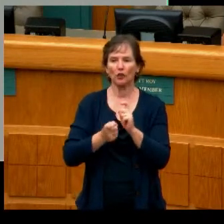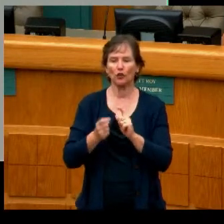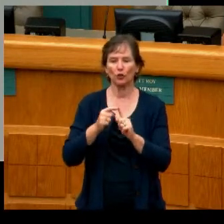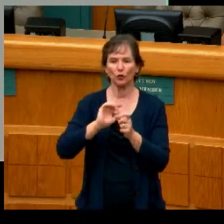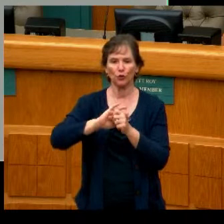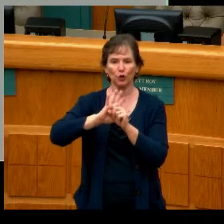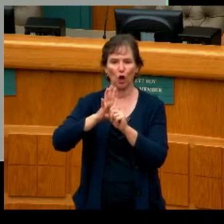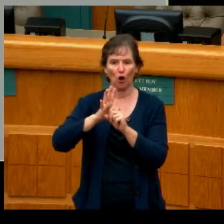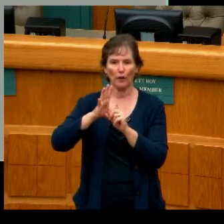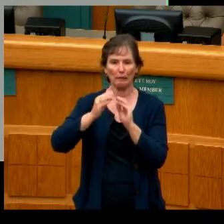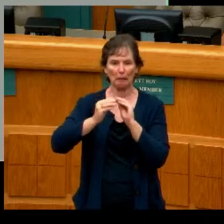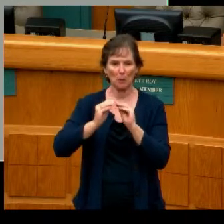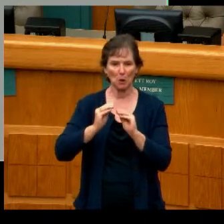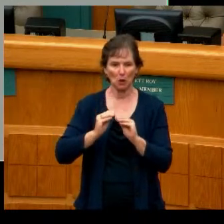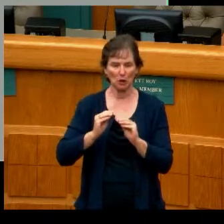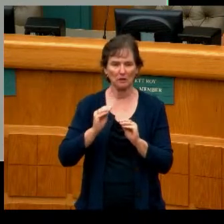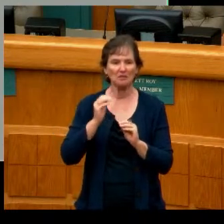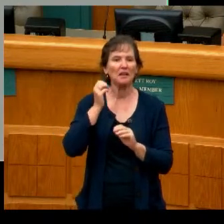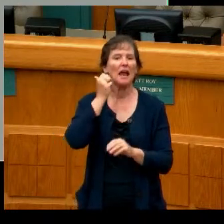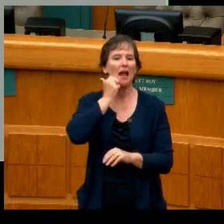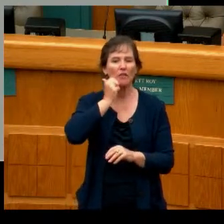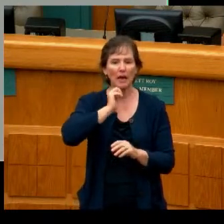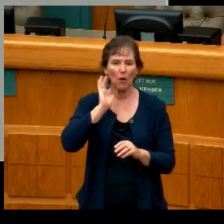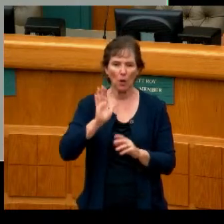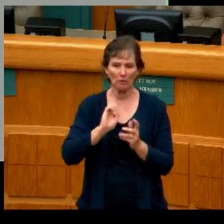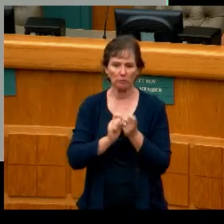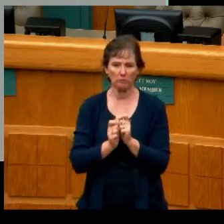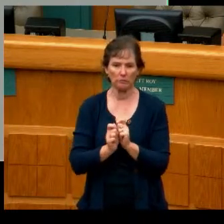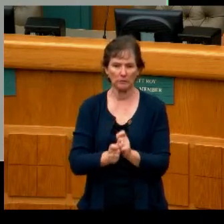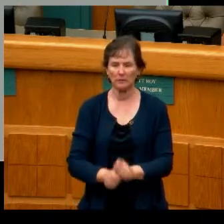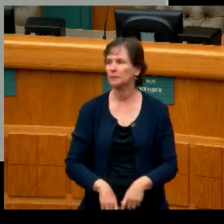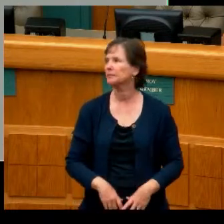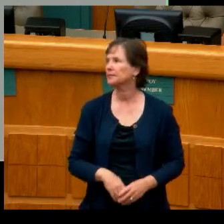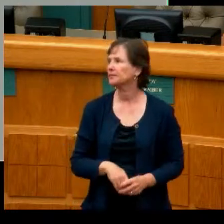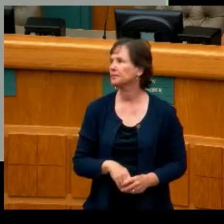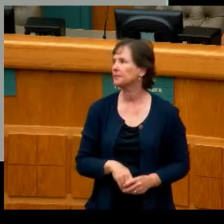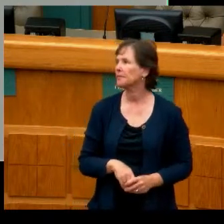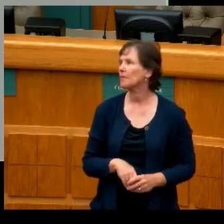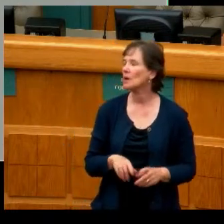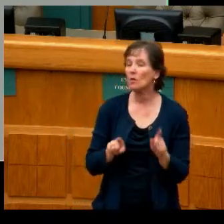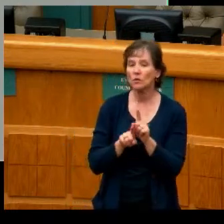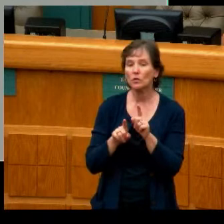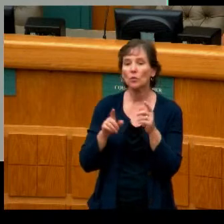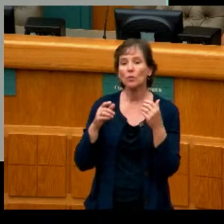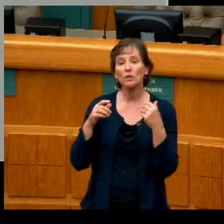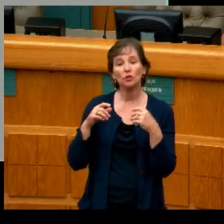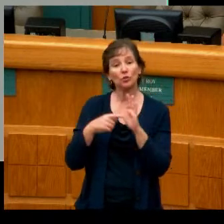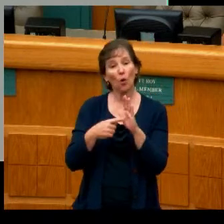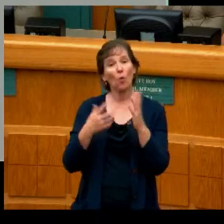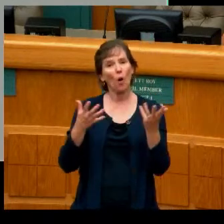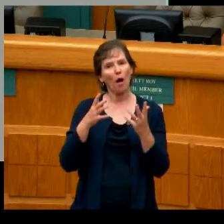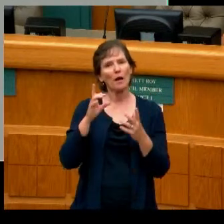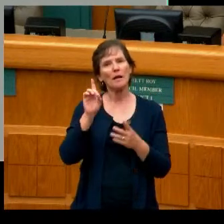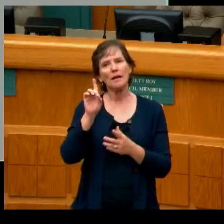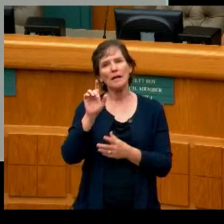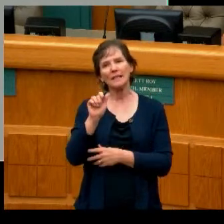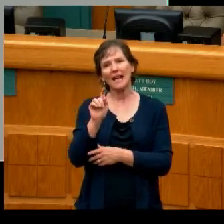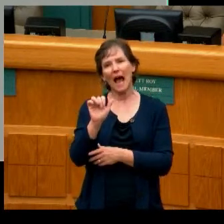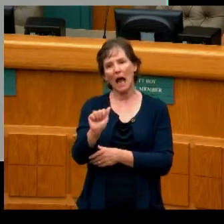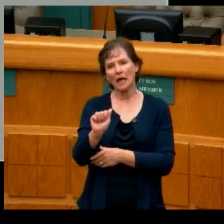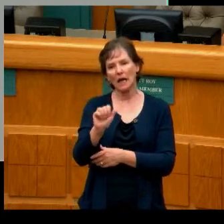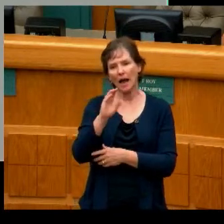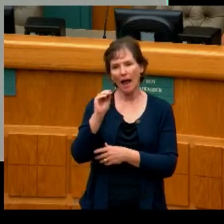information, projections on COVID-19. That will be updated every day, not just on Tuesdays. We're also here to